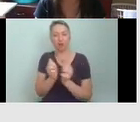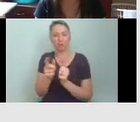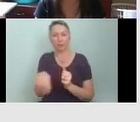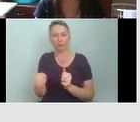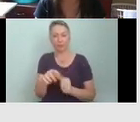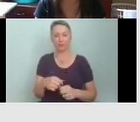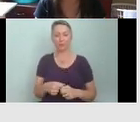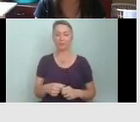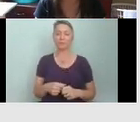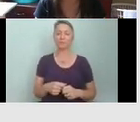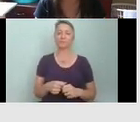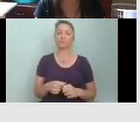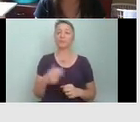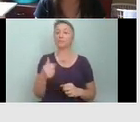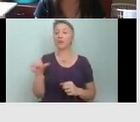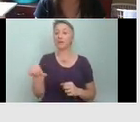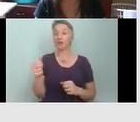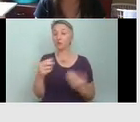comments from